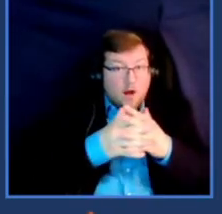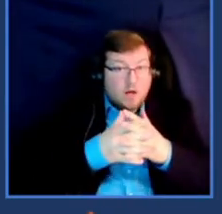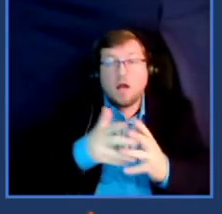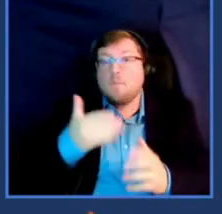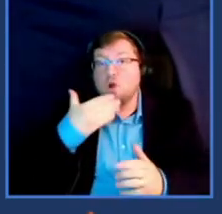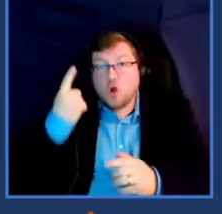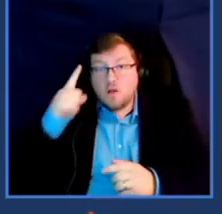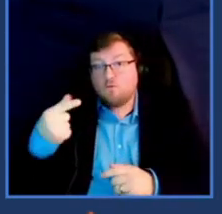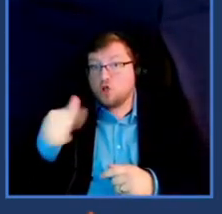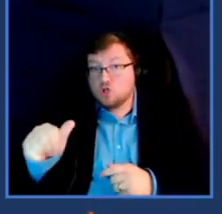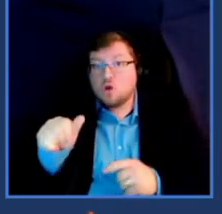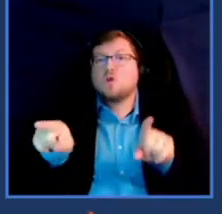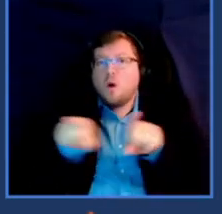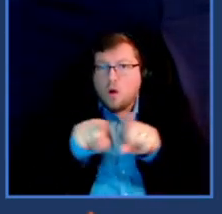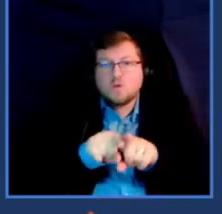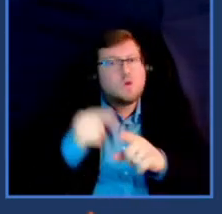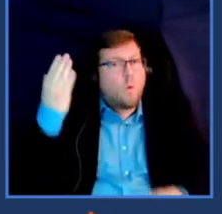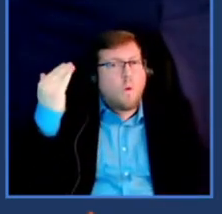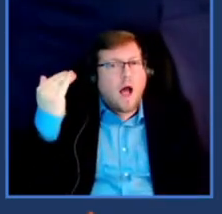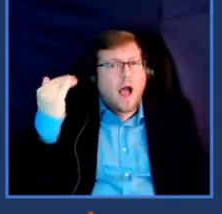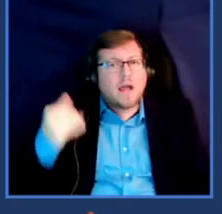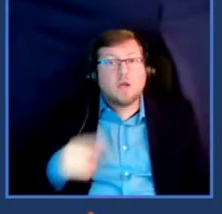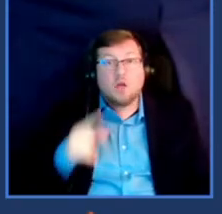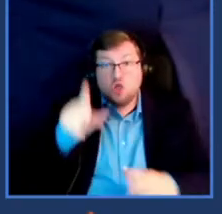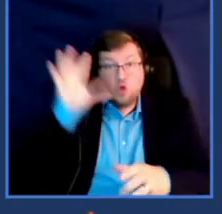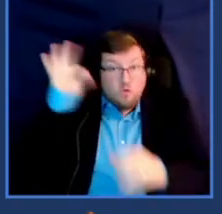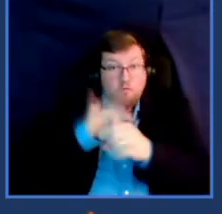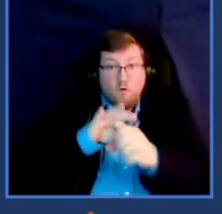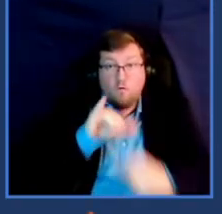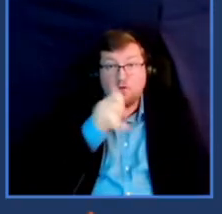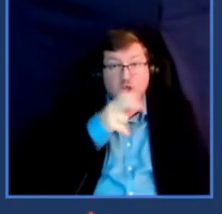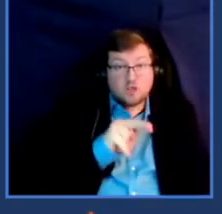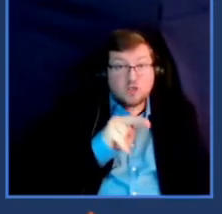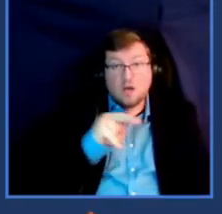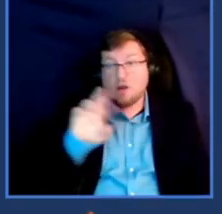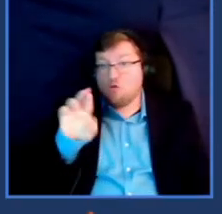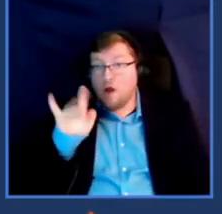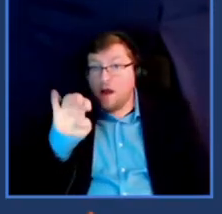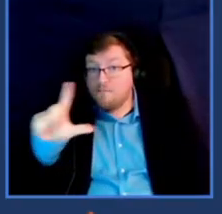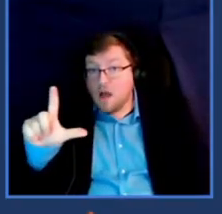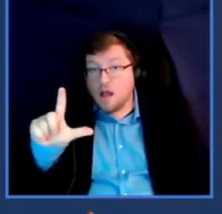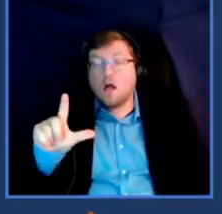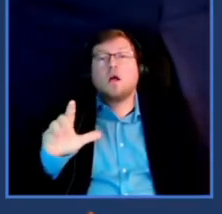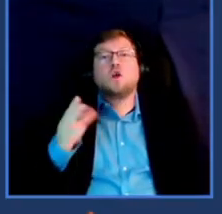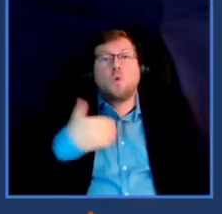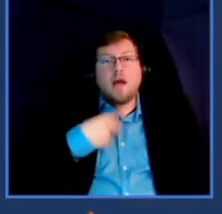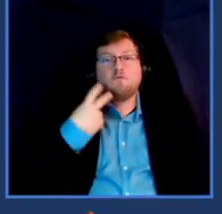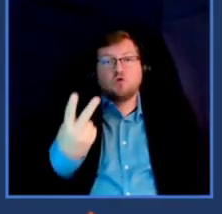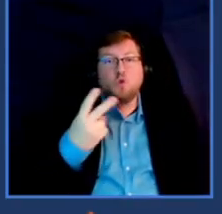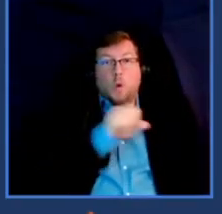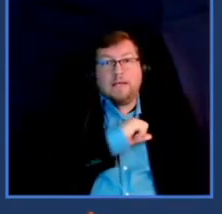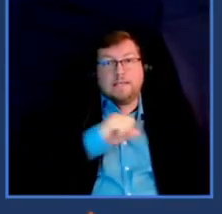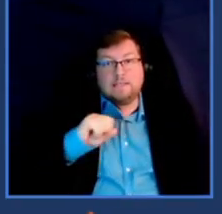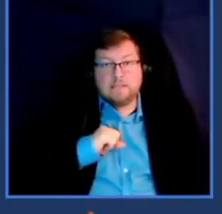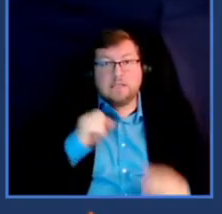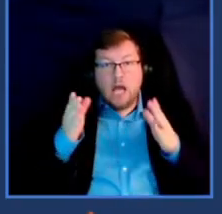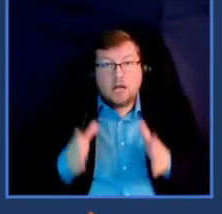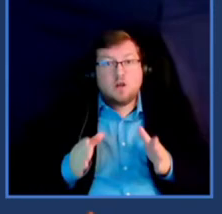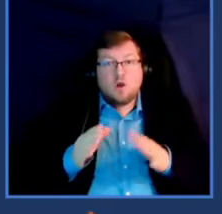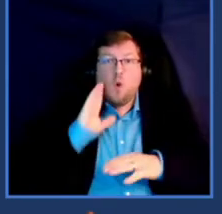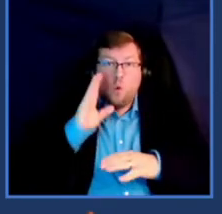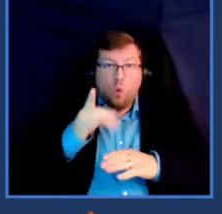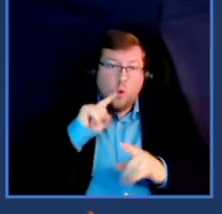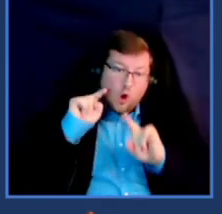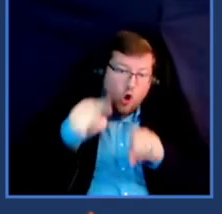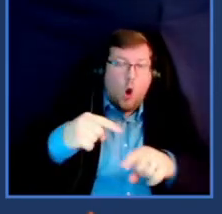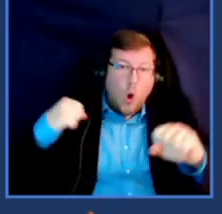why. When you vote for John and Raphael, you'll be sending two senators who will fight for you, who